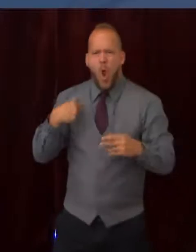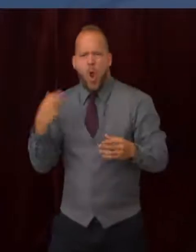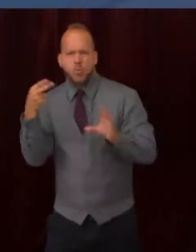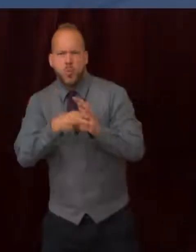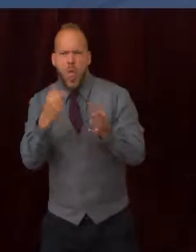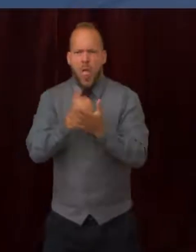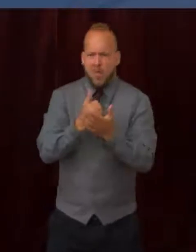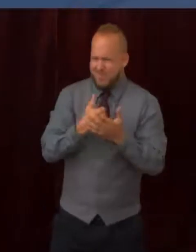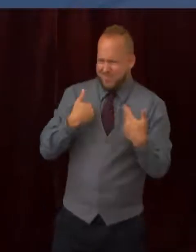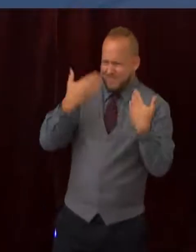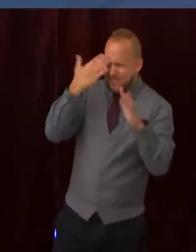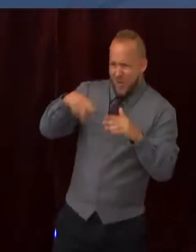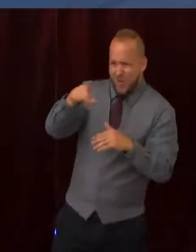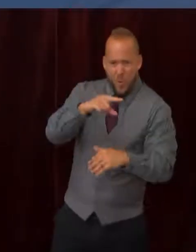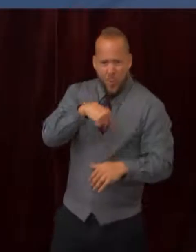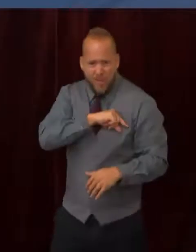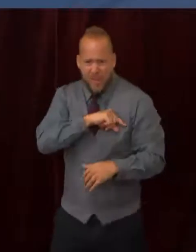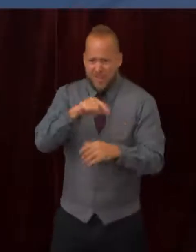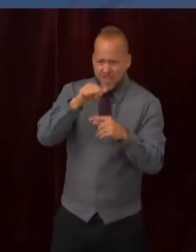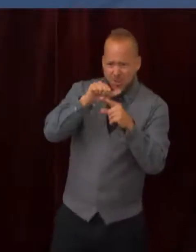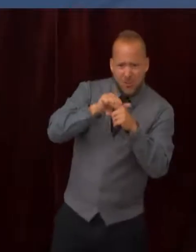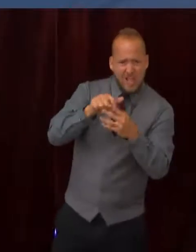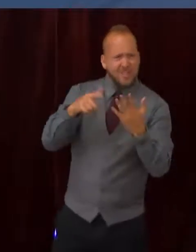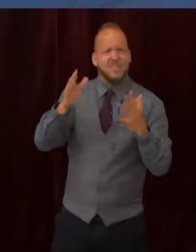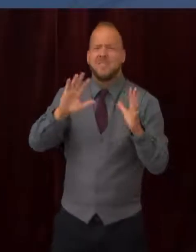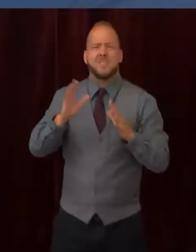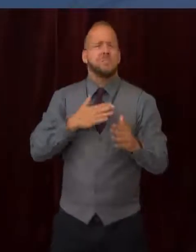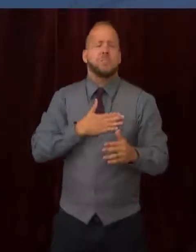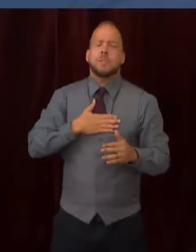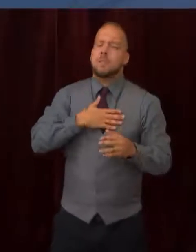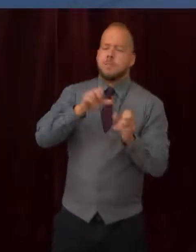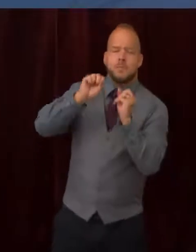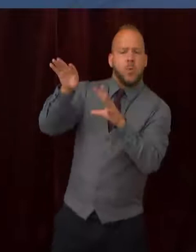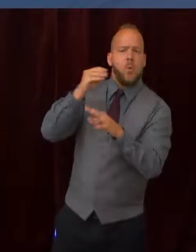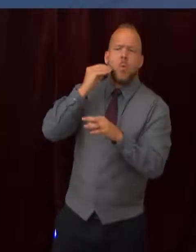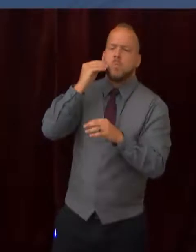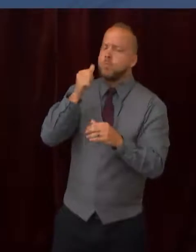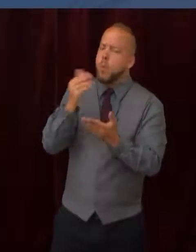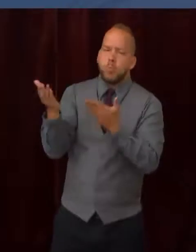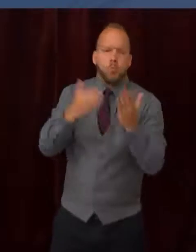this a situation that is worse than it has to be. That's my 2 cents.